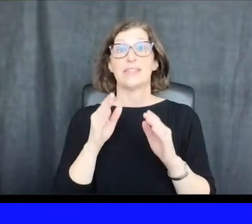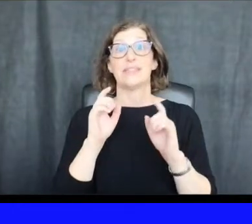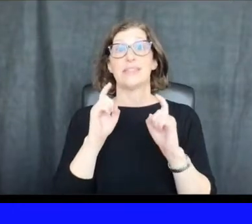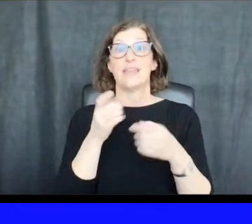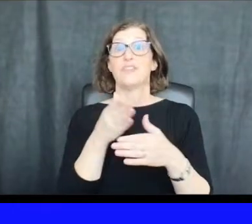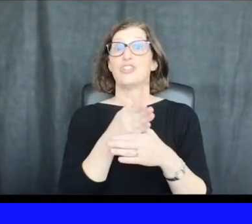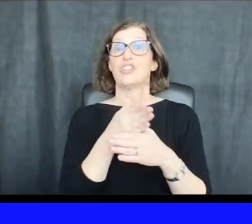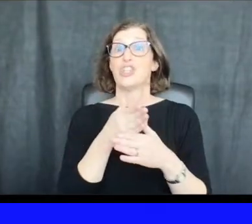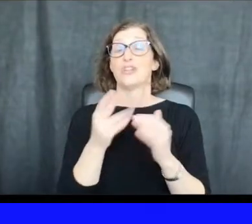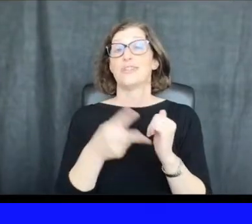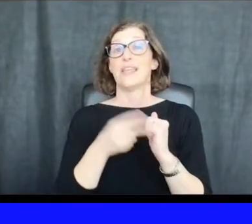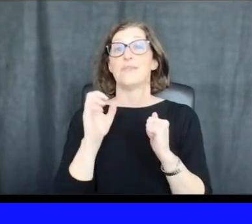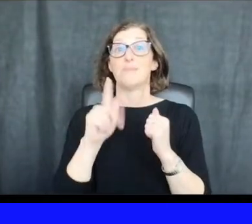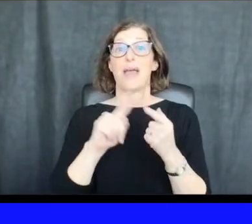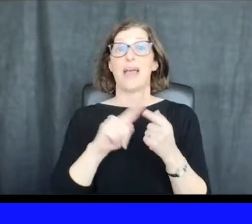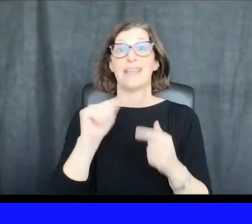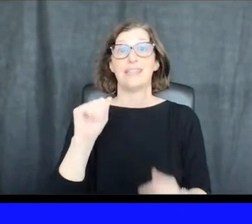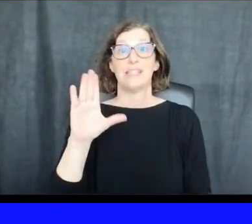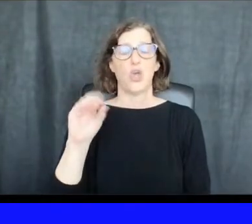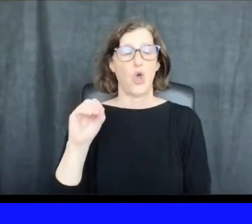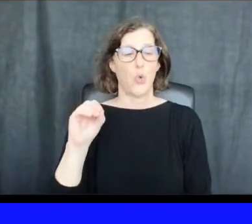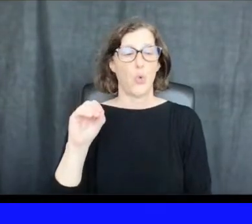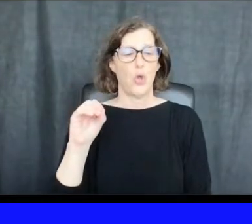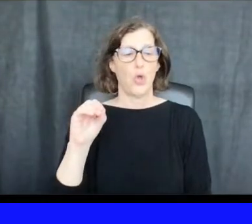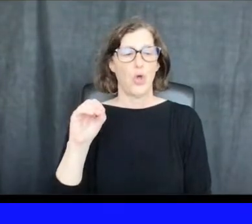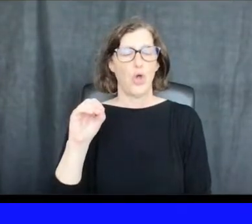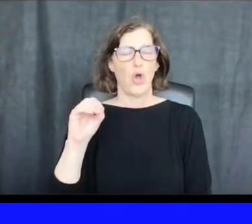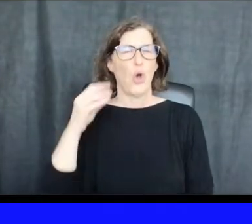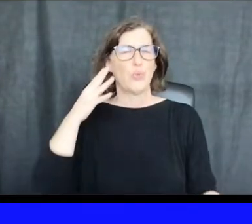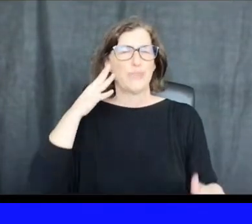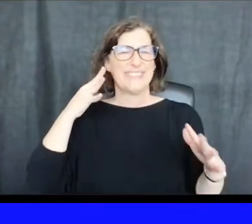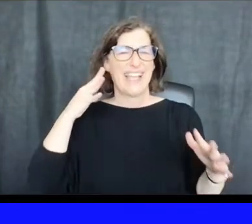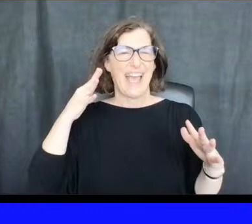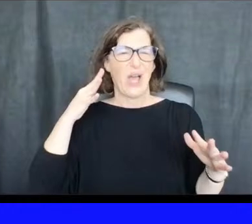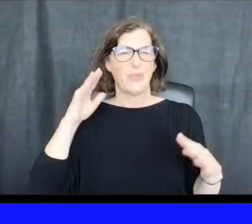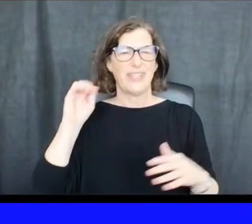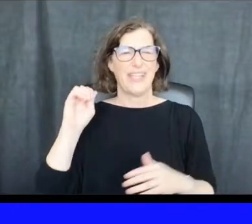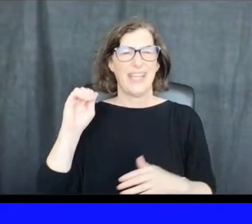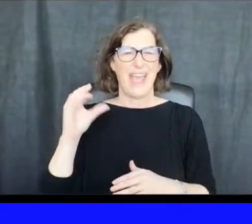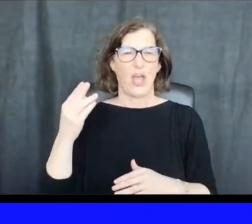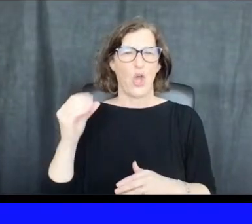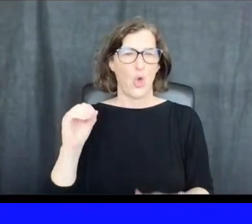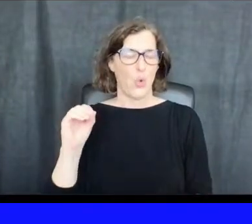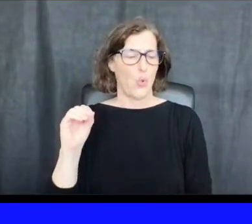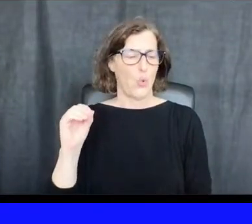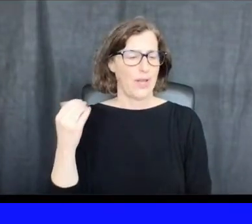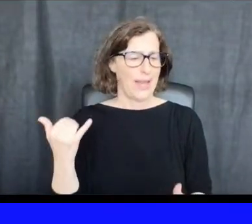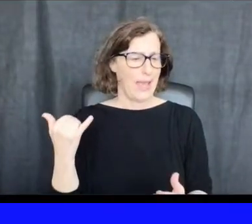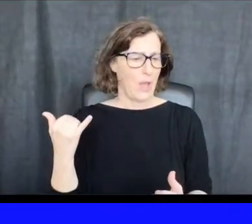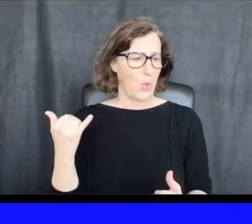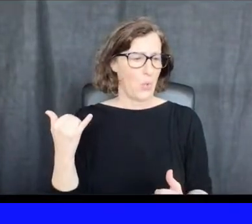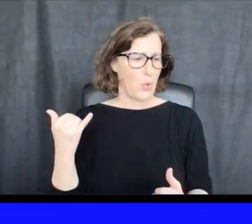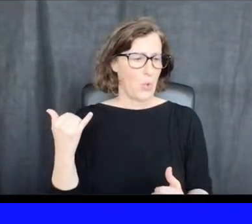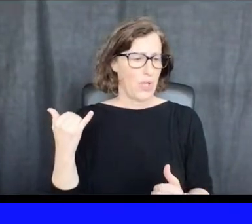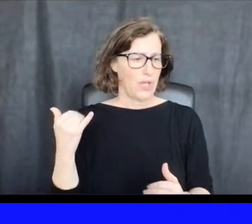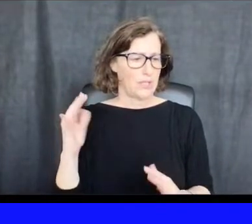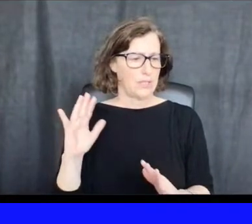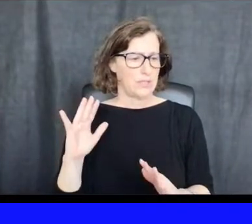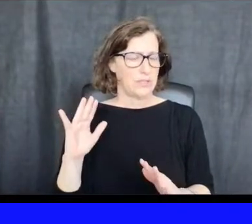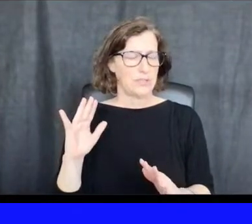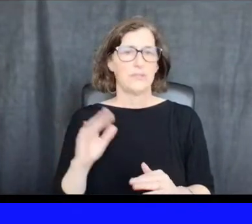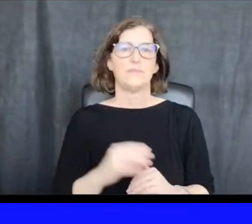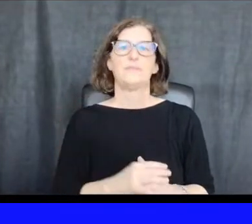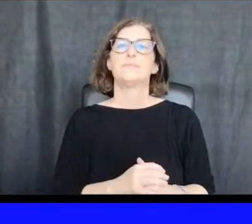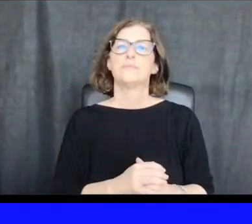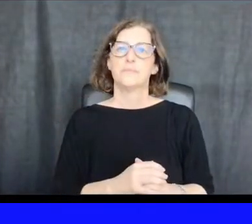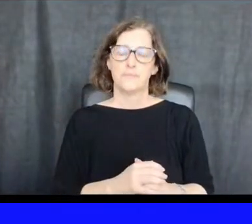several contracts now that covers 700,000 lives or whatever, that these issues don't come up. And